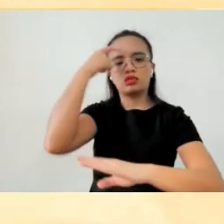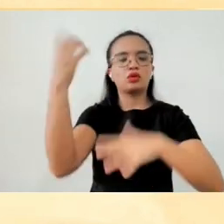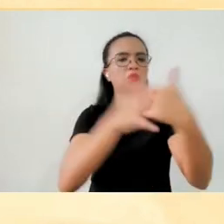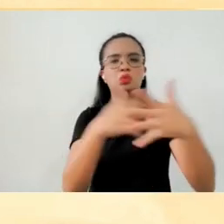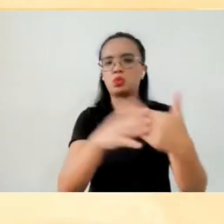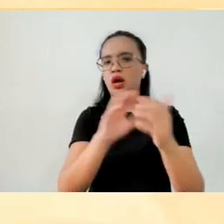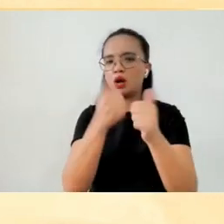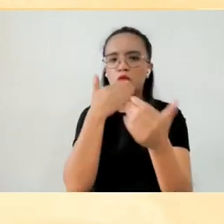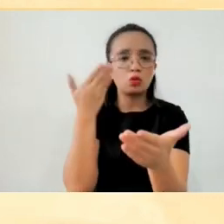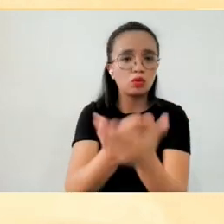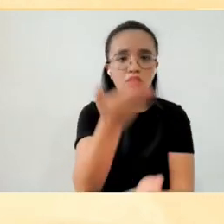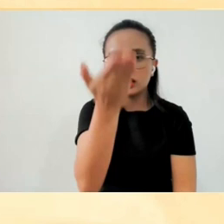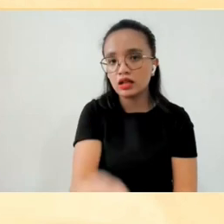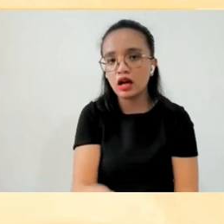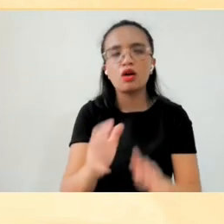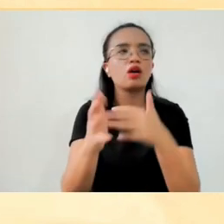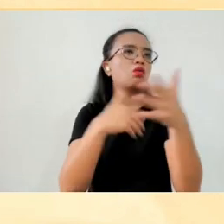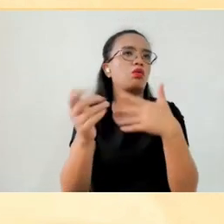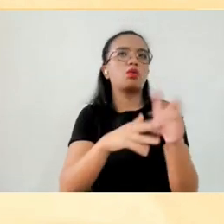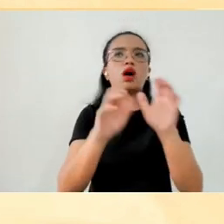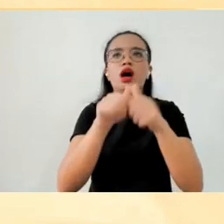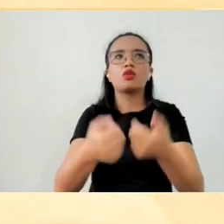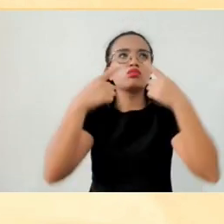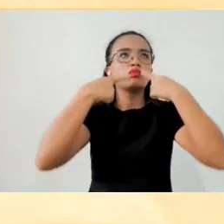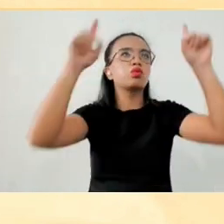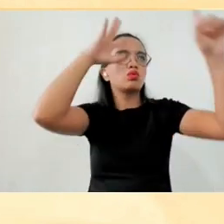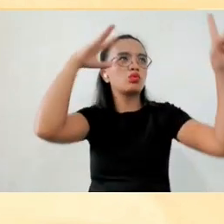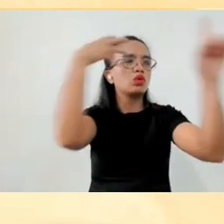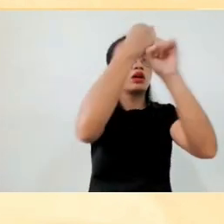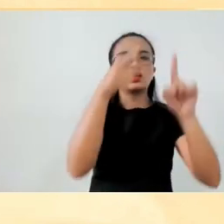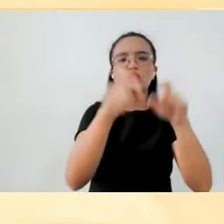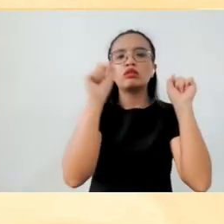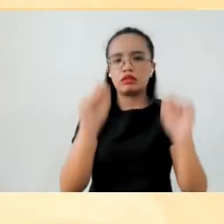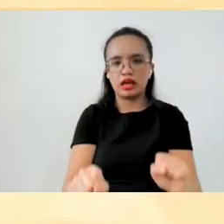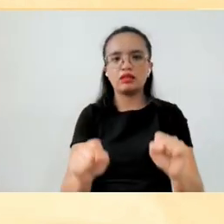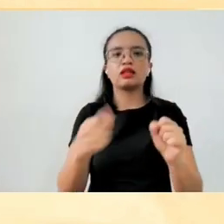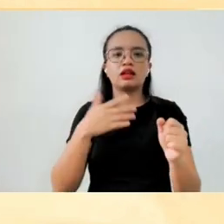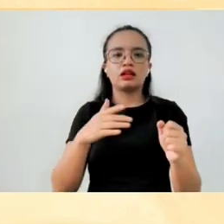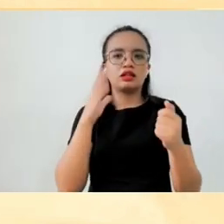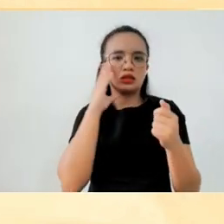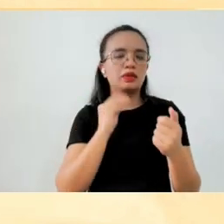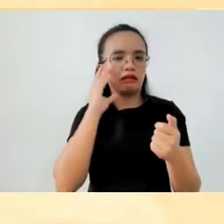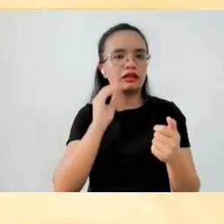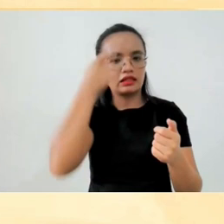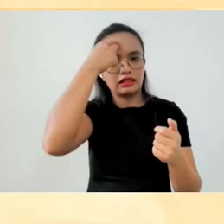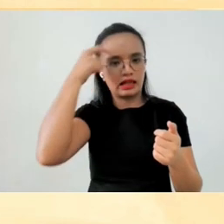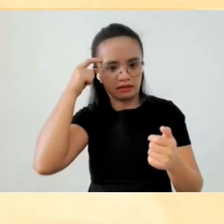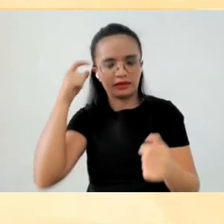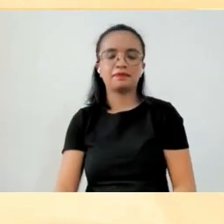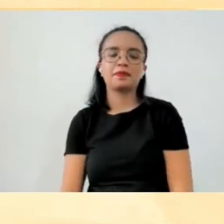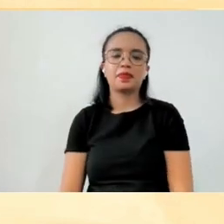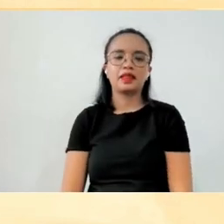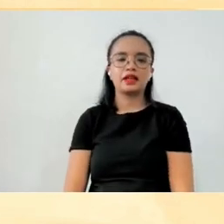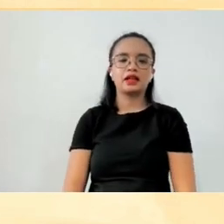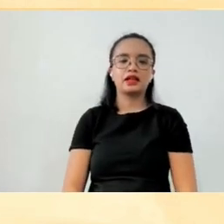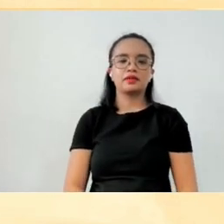have achieved, how wonderful you are, you can still be traumatized. So let us destigmatize it.